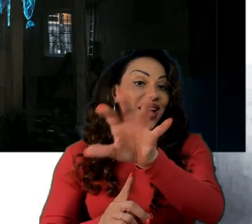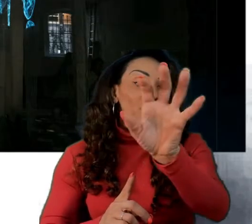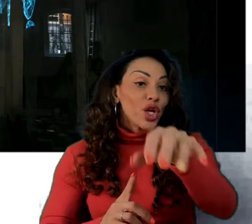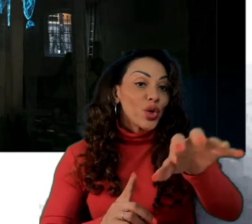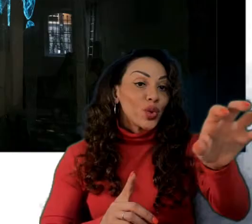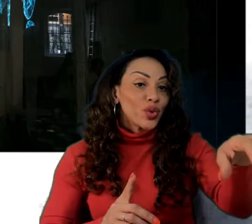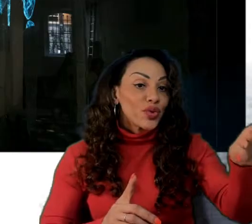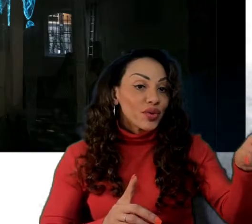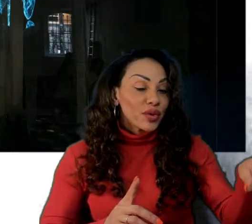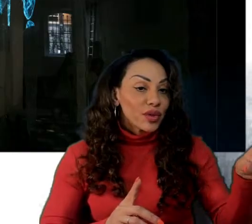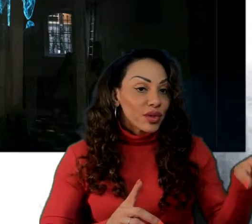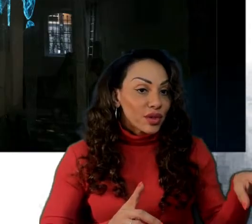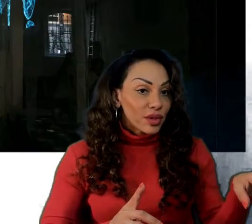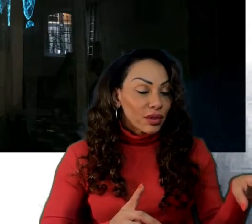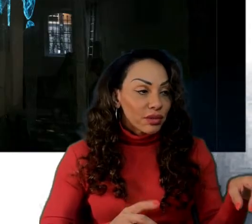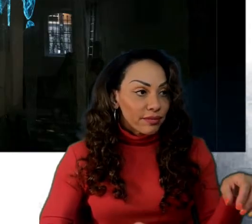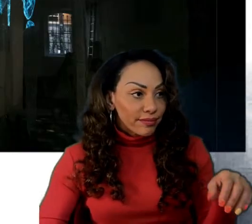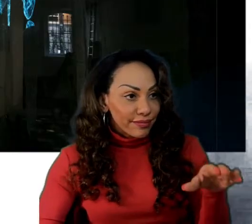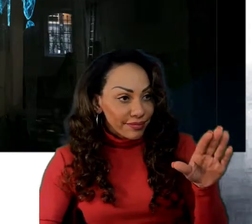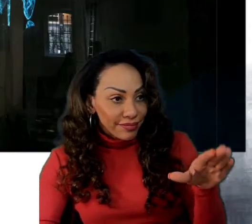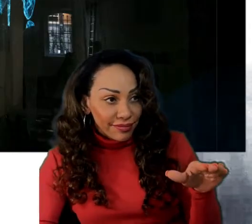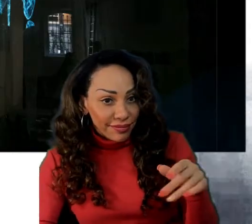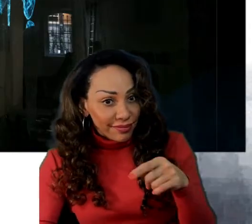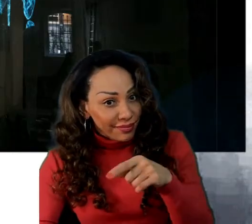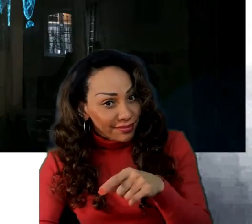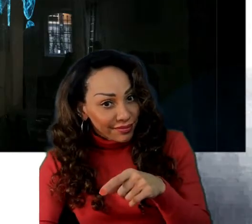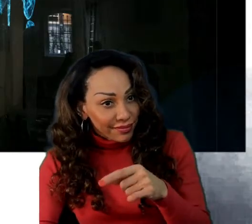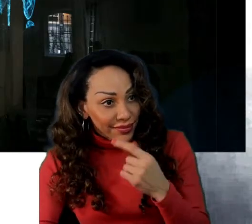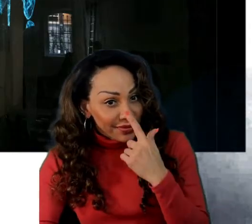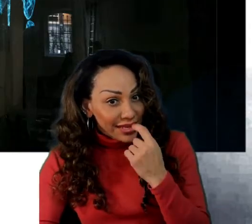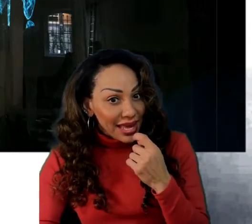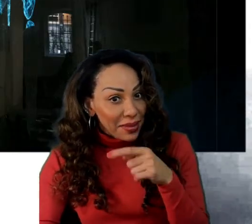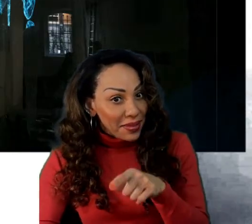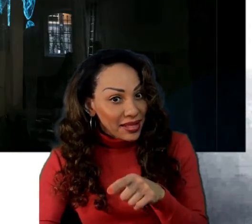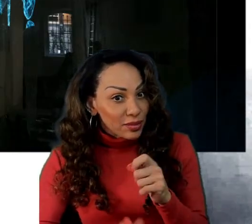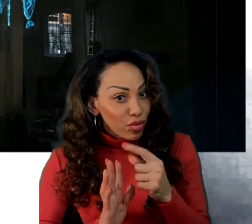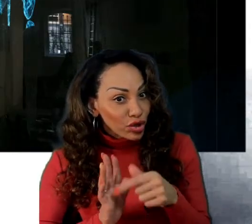make this into something that's more kind of repeatable,